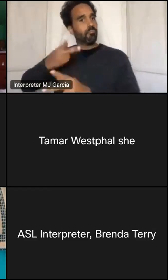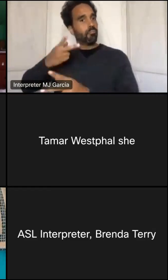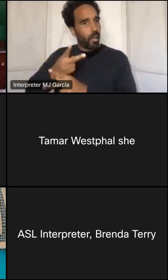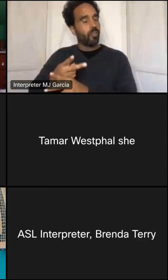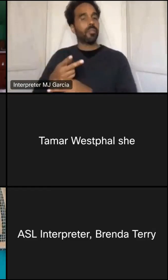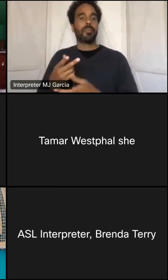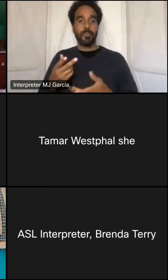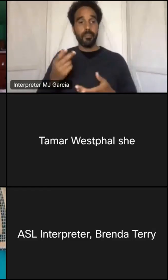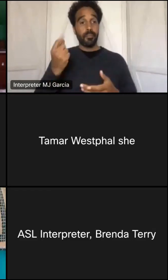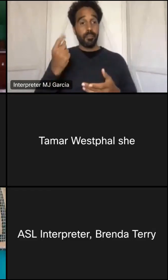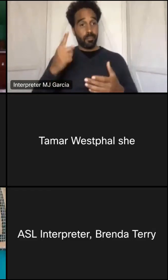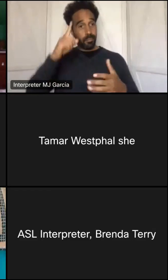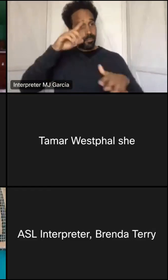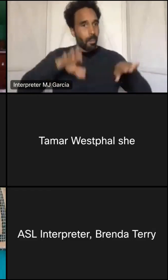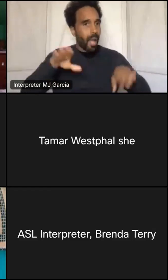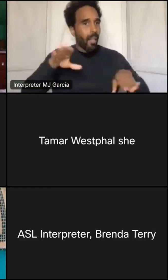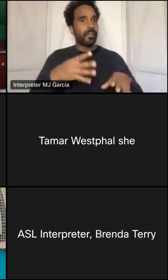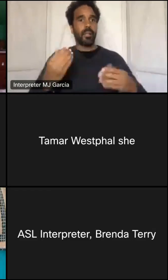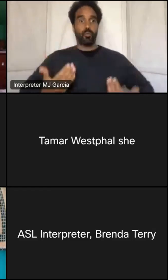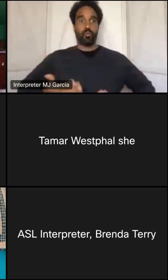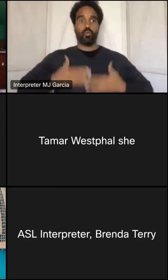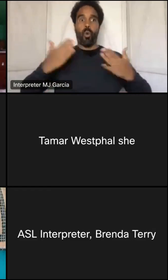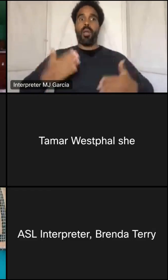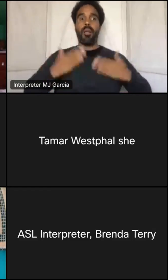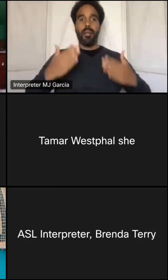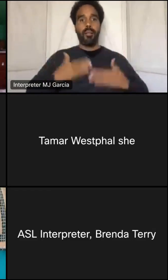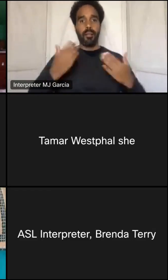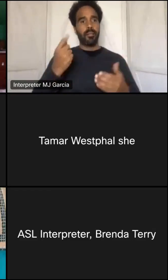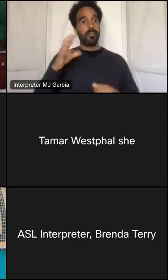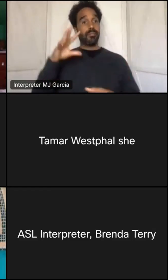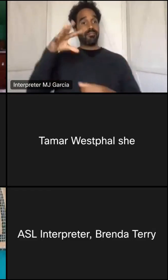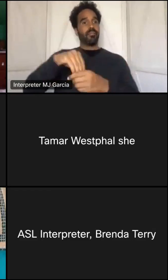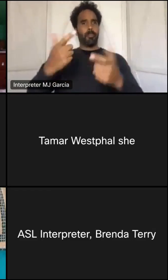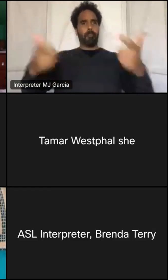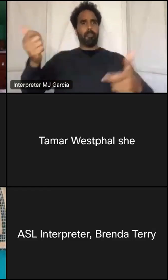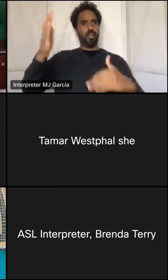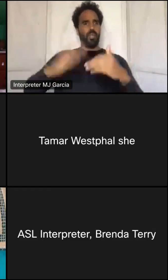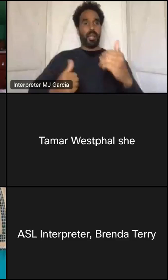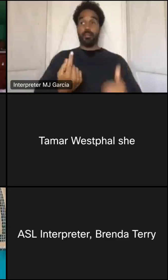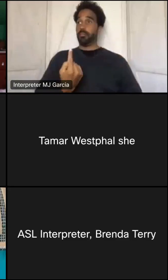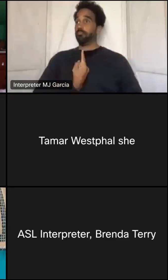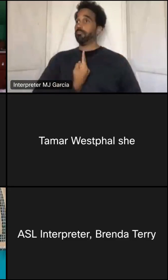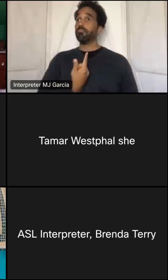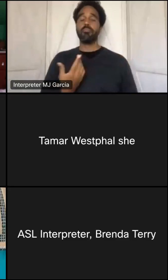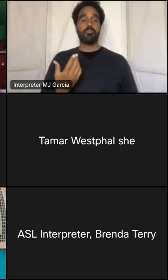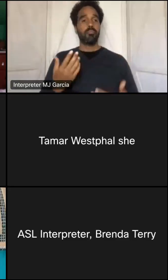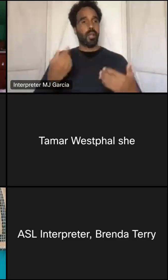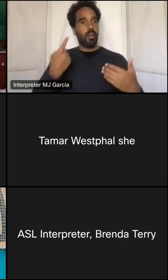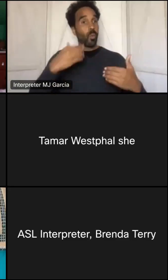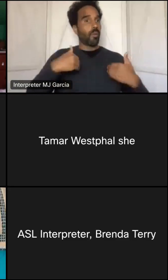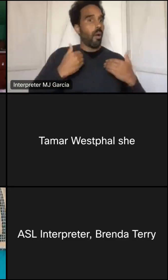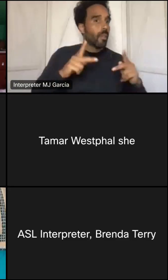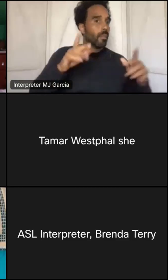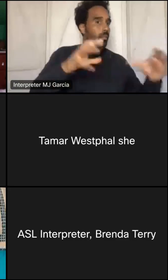joy because you are part of something greater than you, by being there for people, for the youth, for the